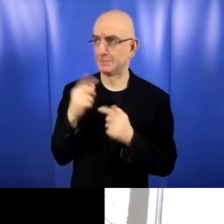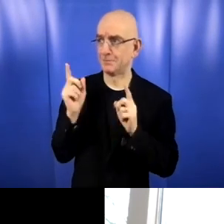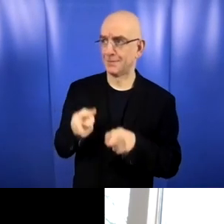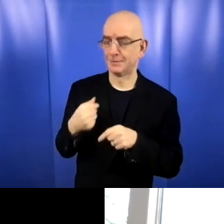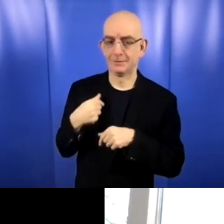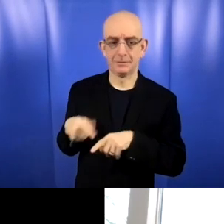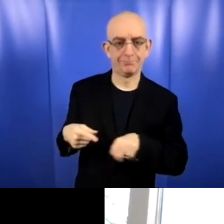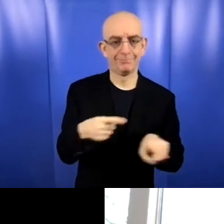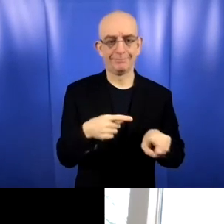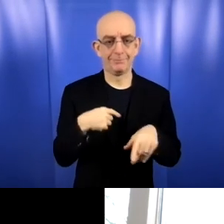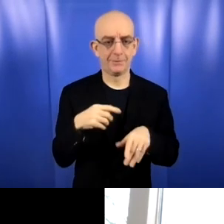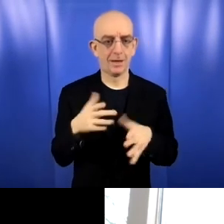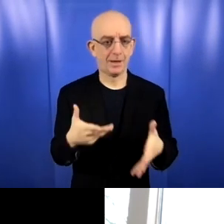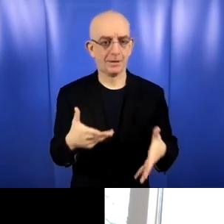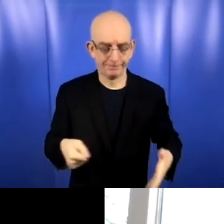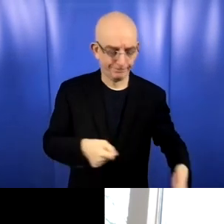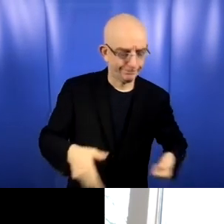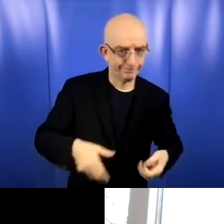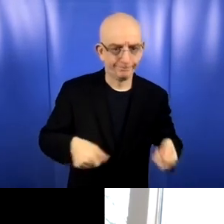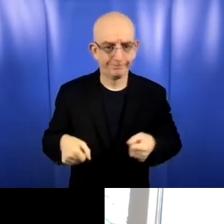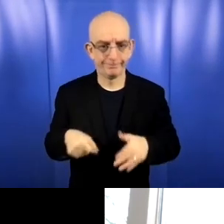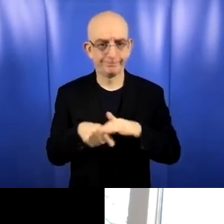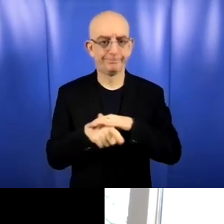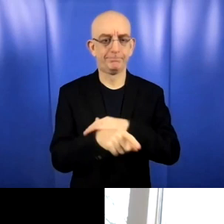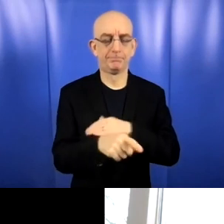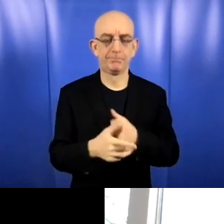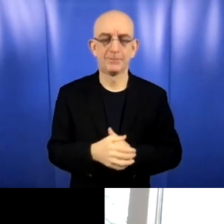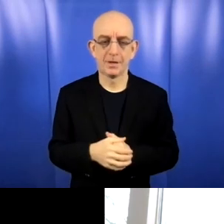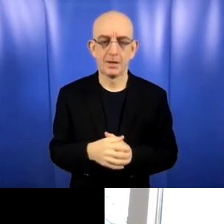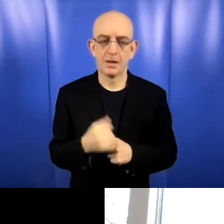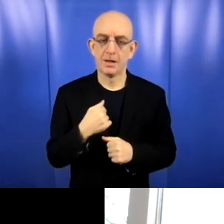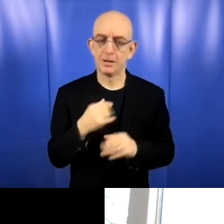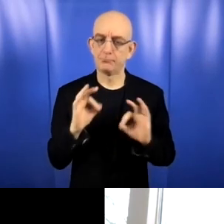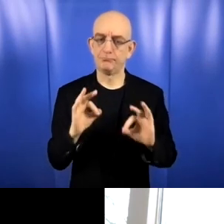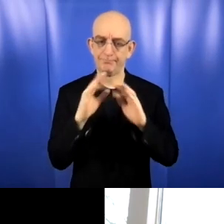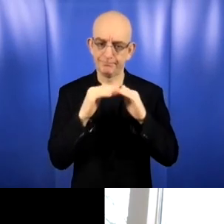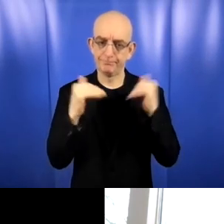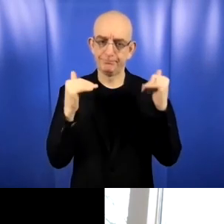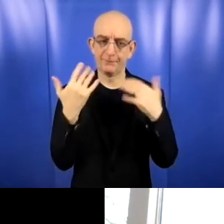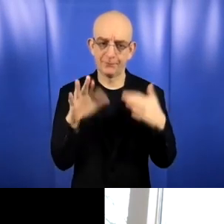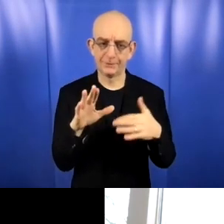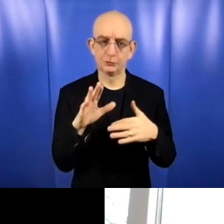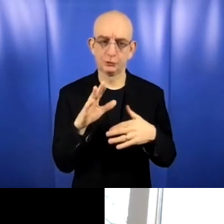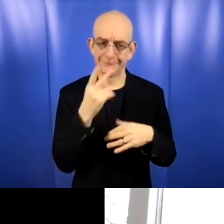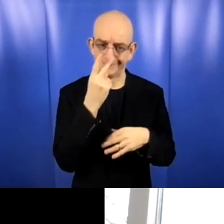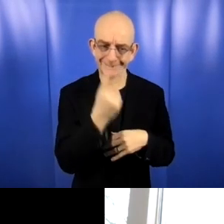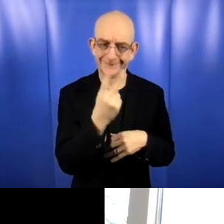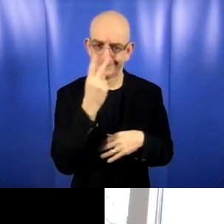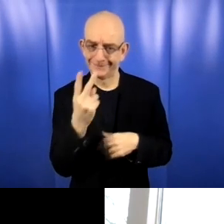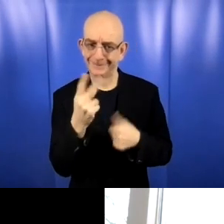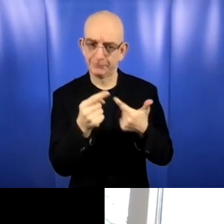have also been able to participate and to put their views across